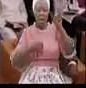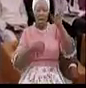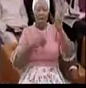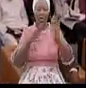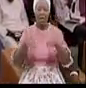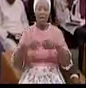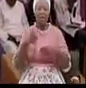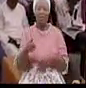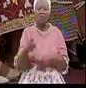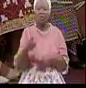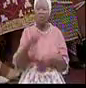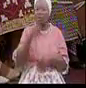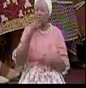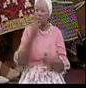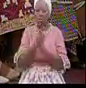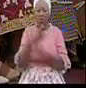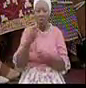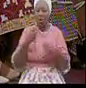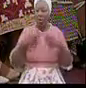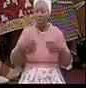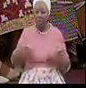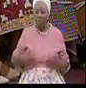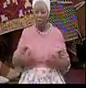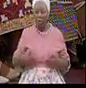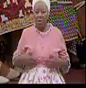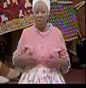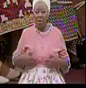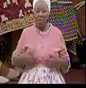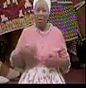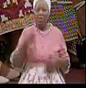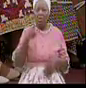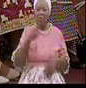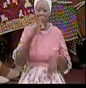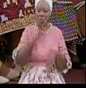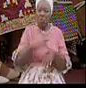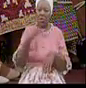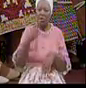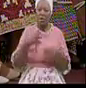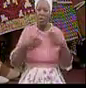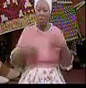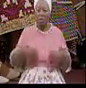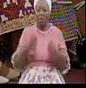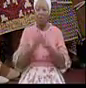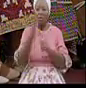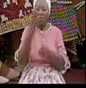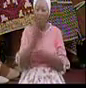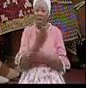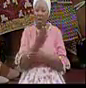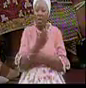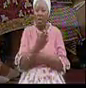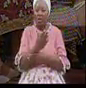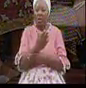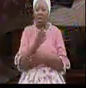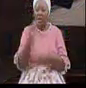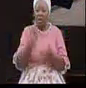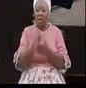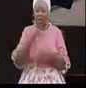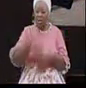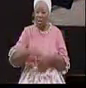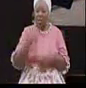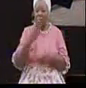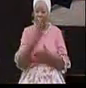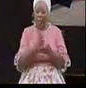you. It's not just the body. You touch the body with your hand, that's still part of your